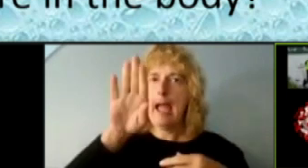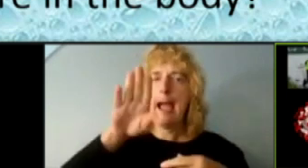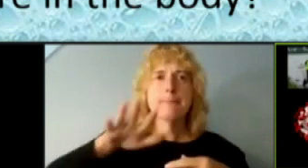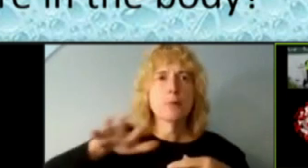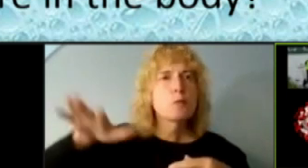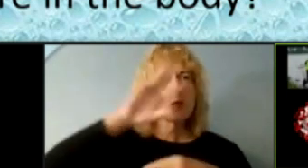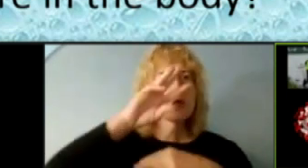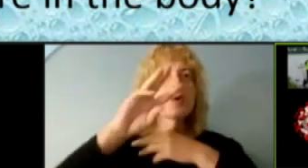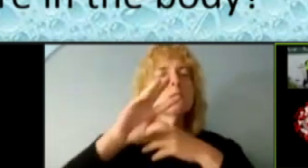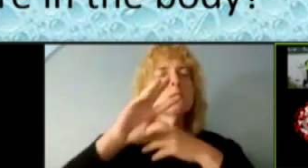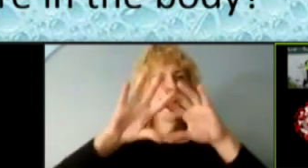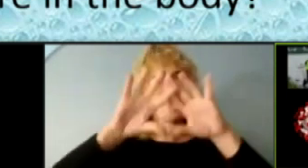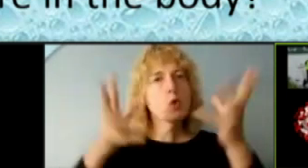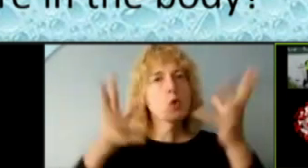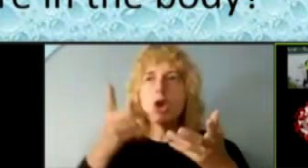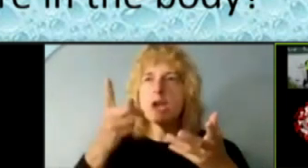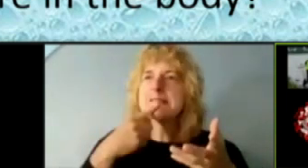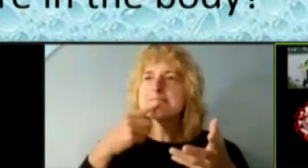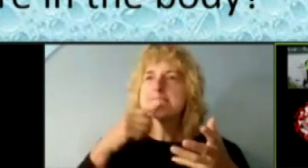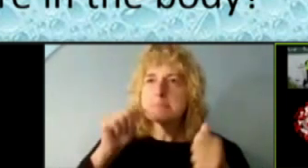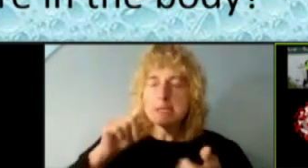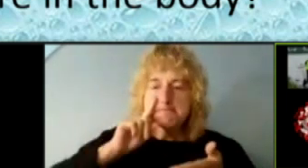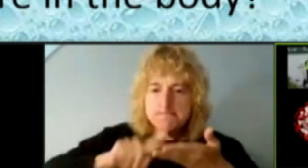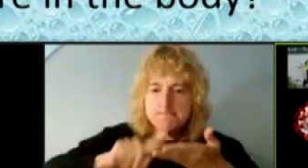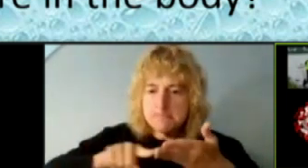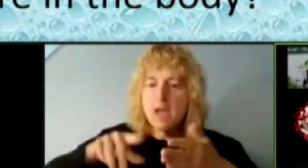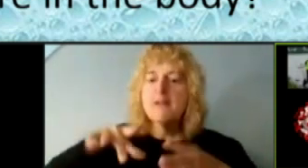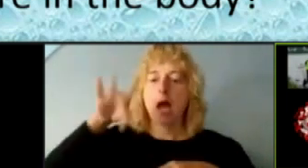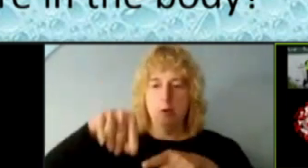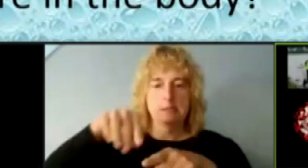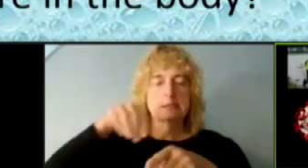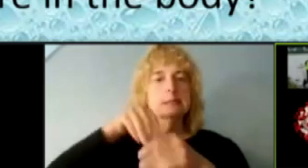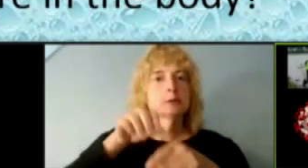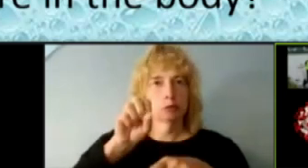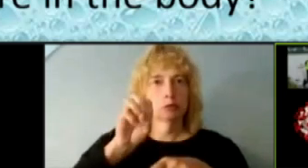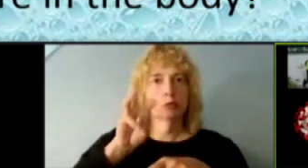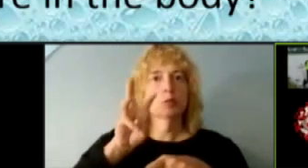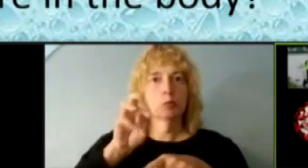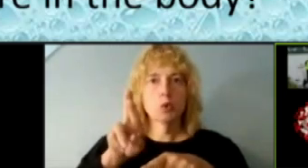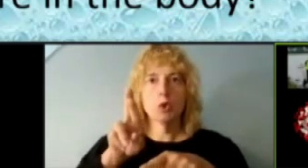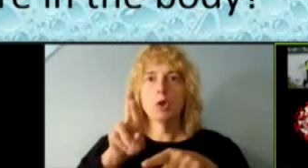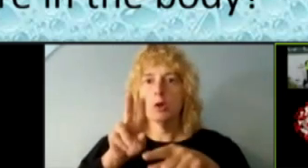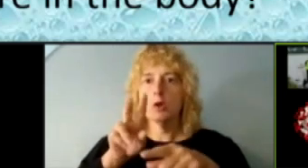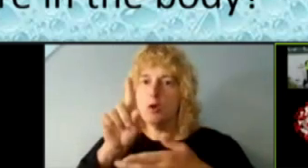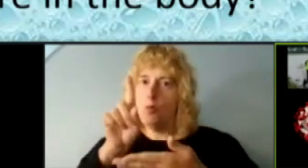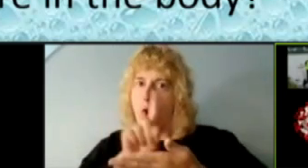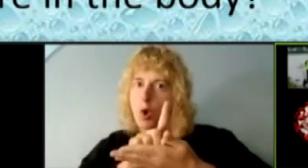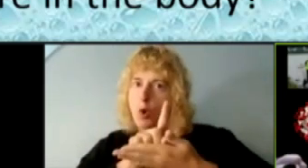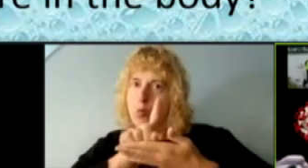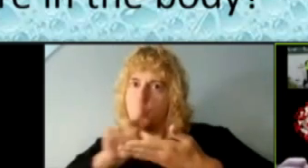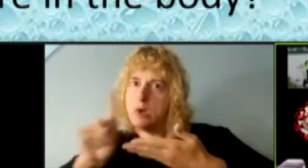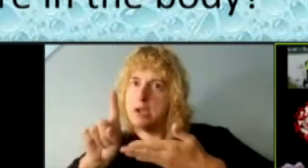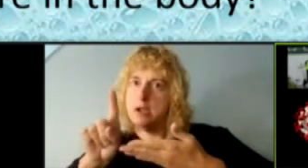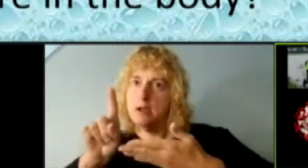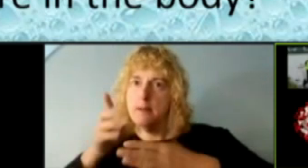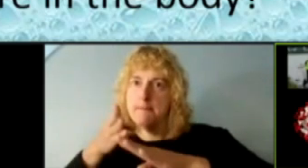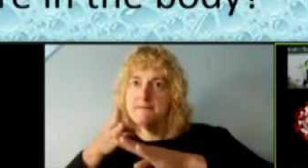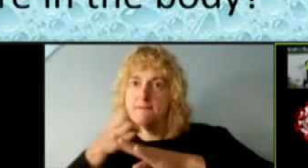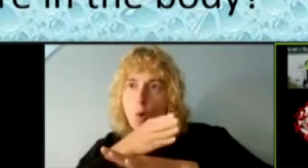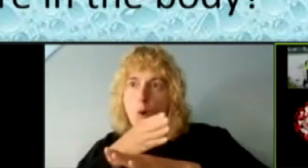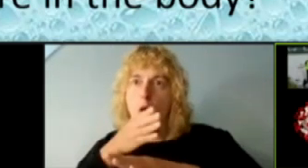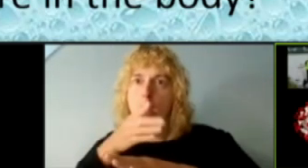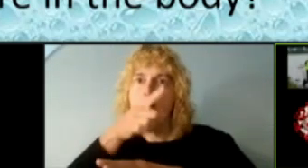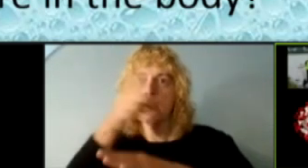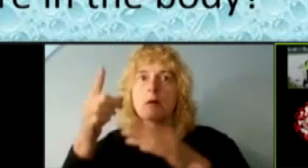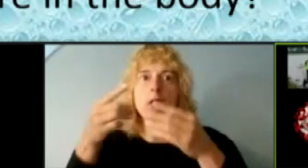In some cases, up to a week before the first cases were reported in the community. In fact, I just heard a talk in East Lansing.